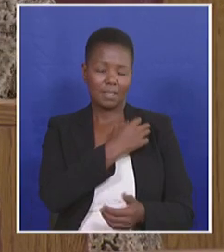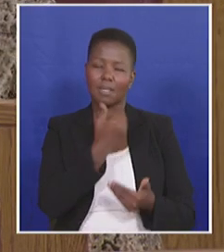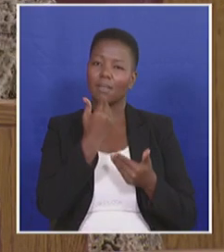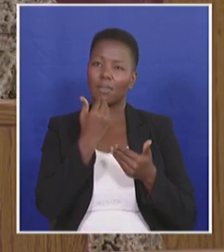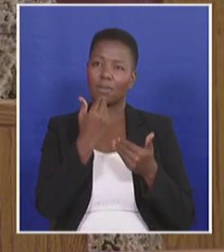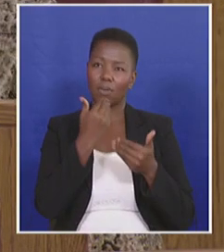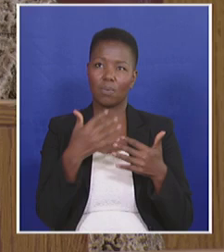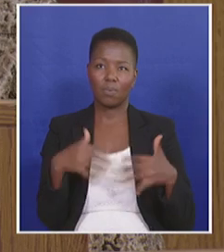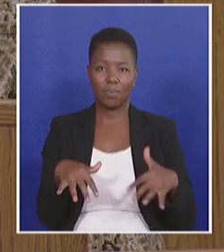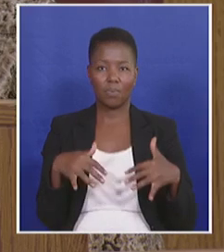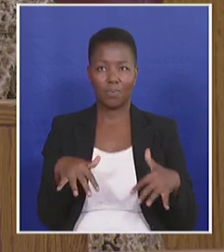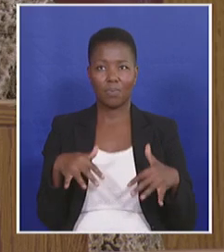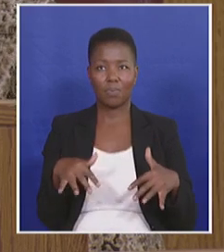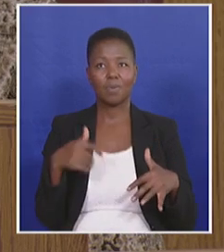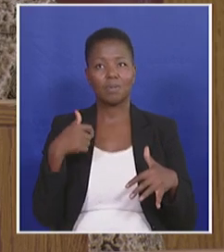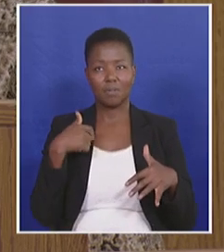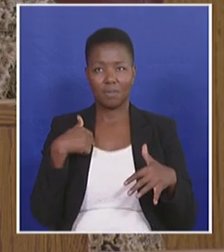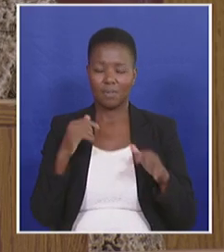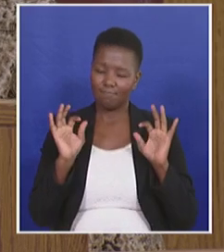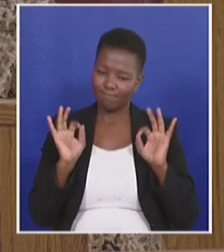I should have declared that